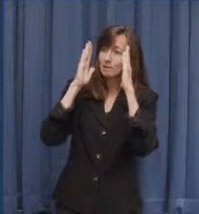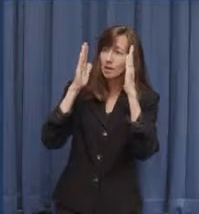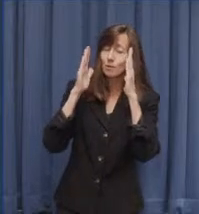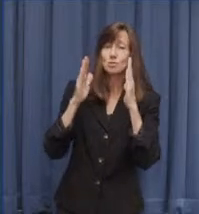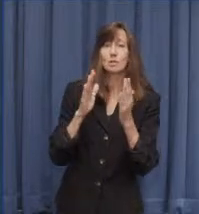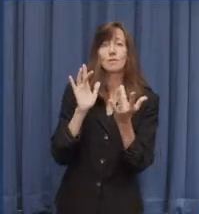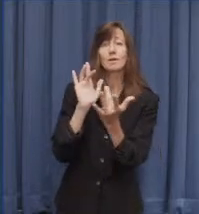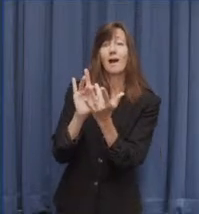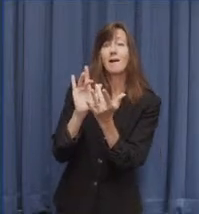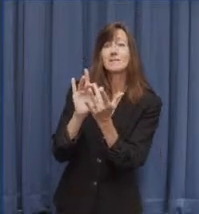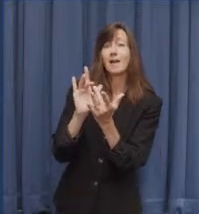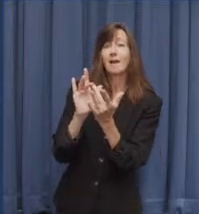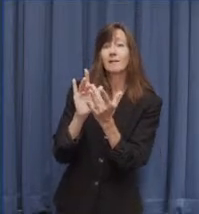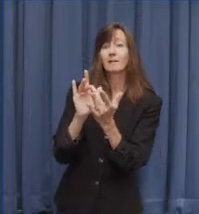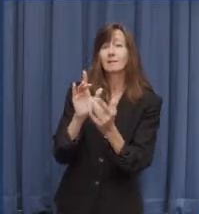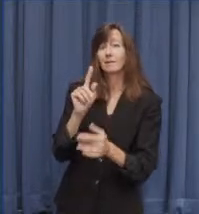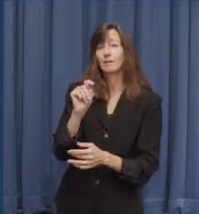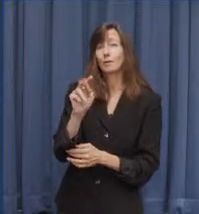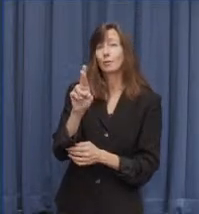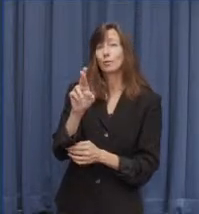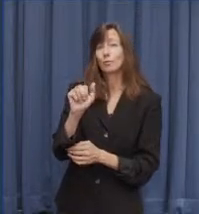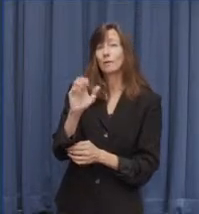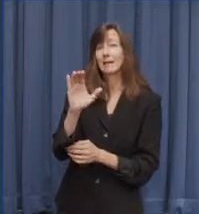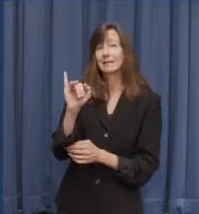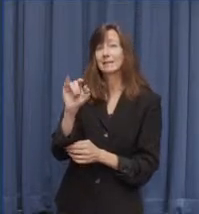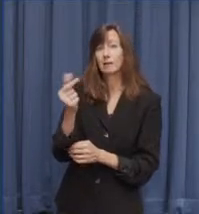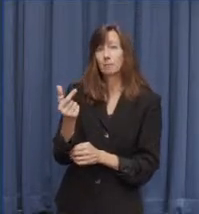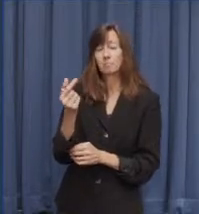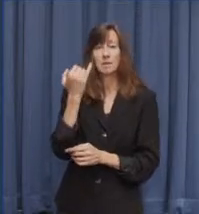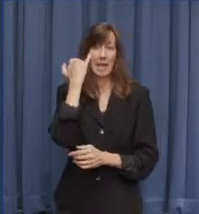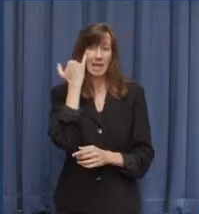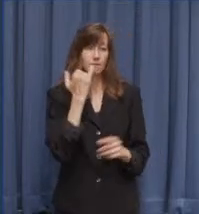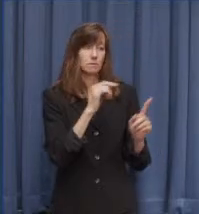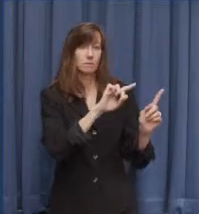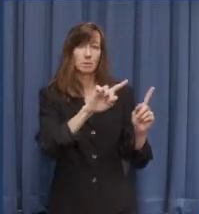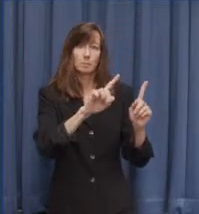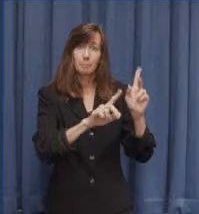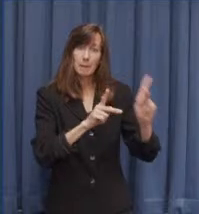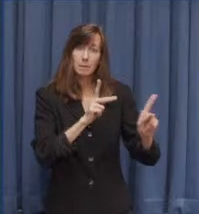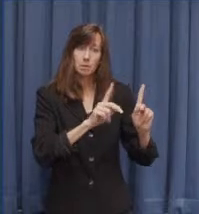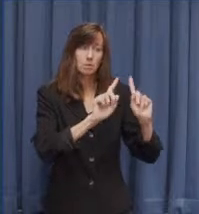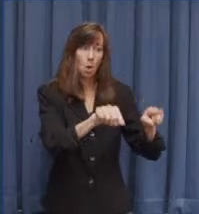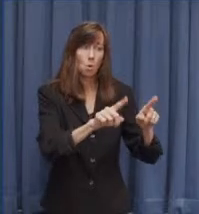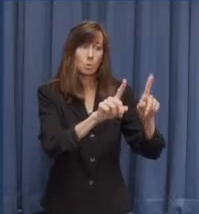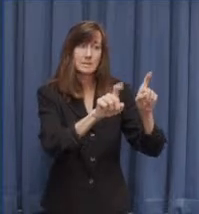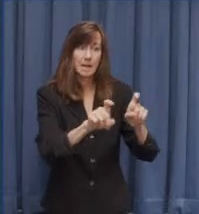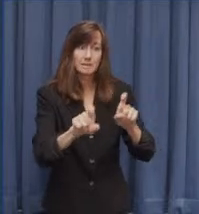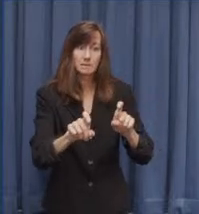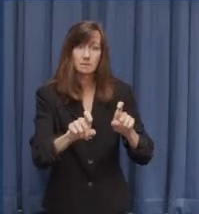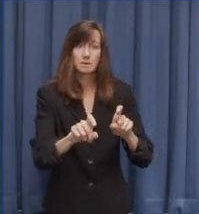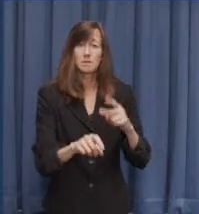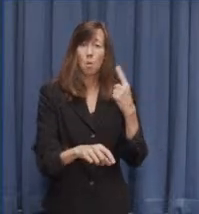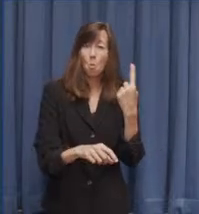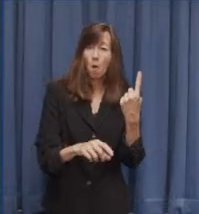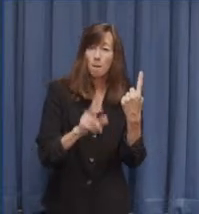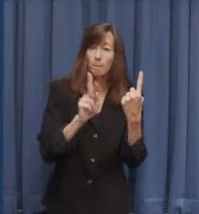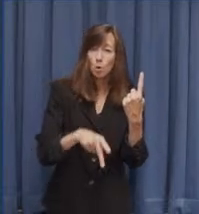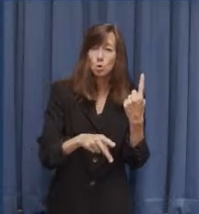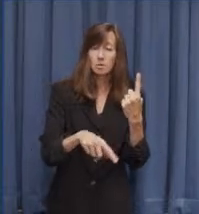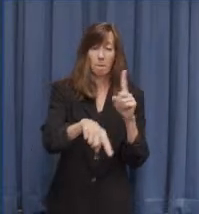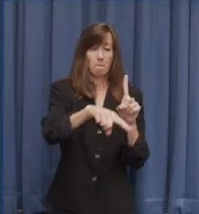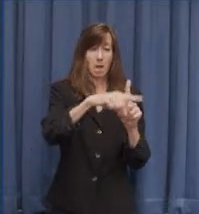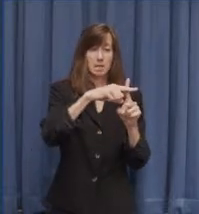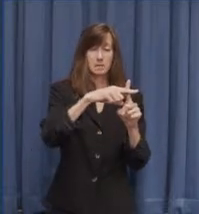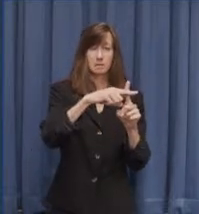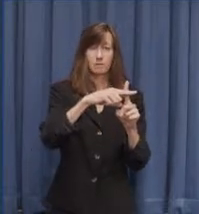is, if we have one individual come back positive, we now have a very sophisticated capability and team of trained